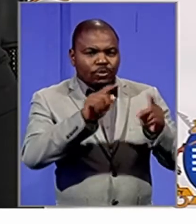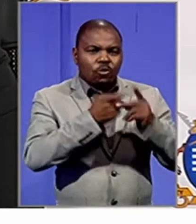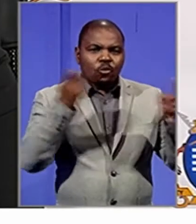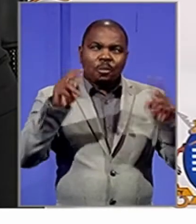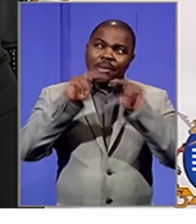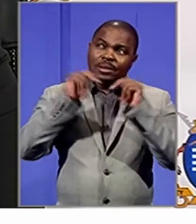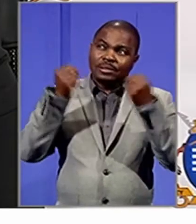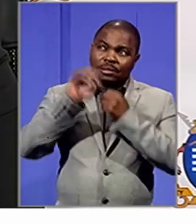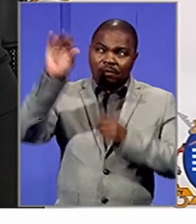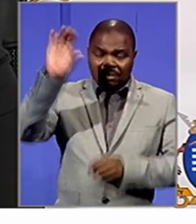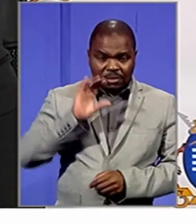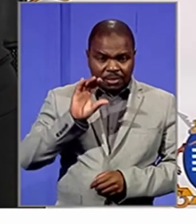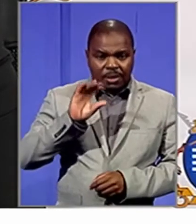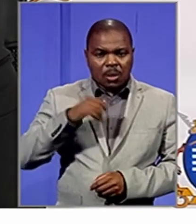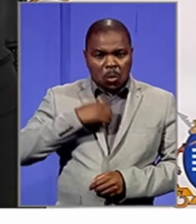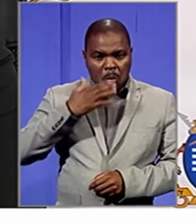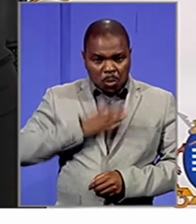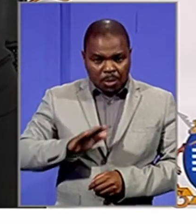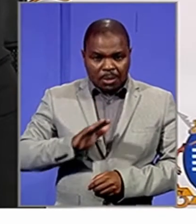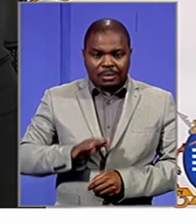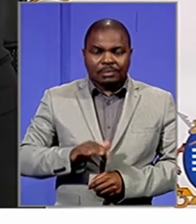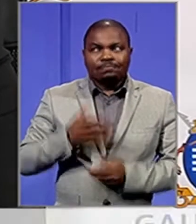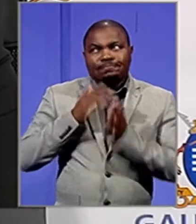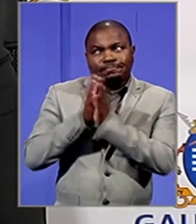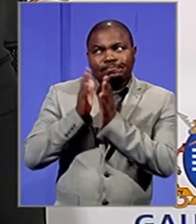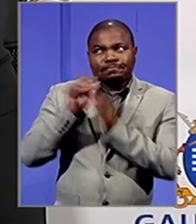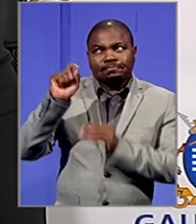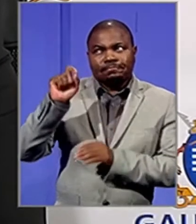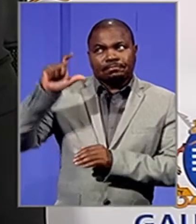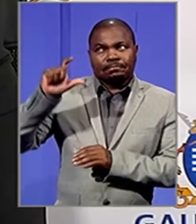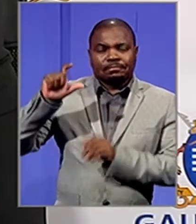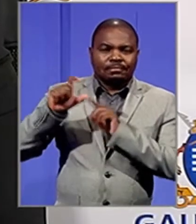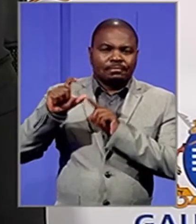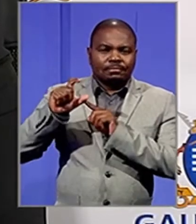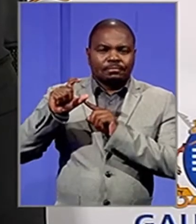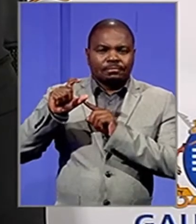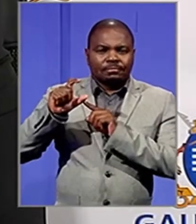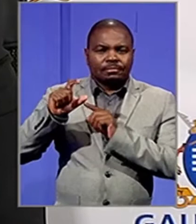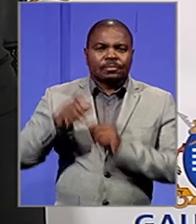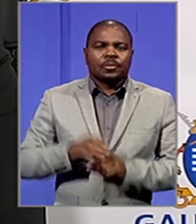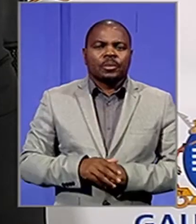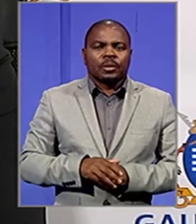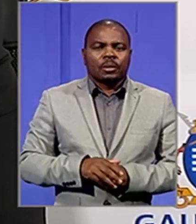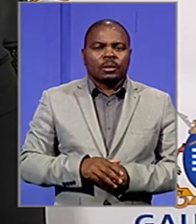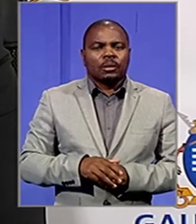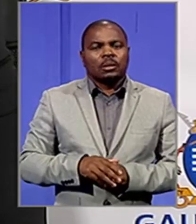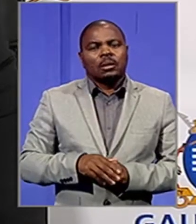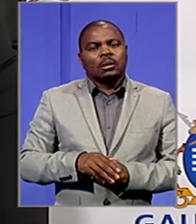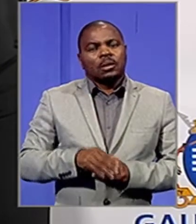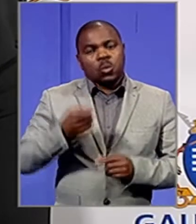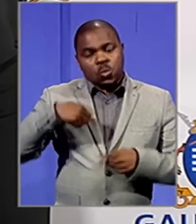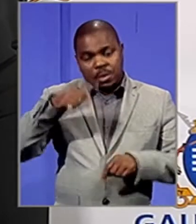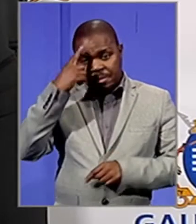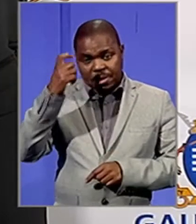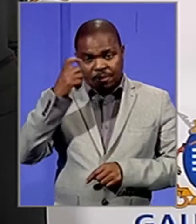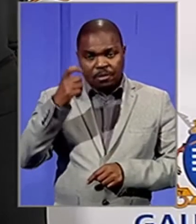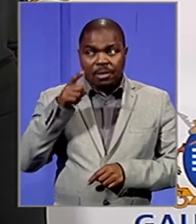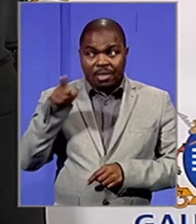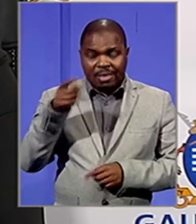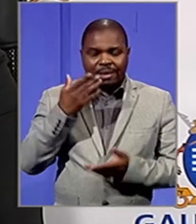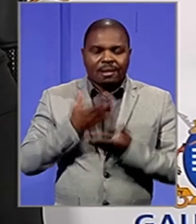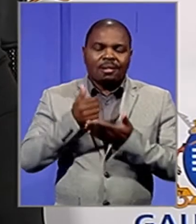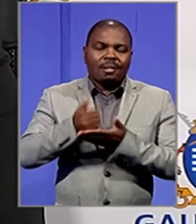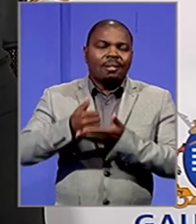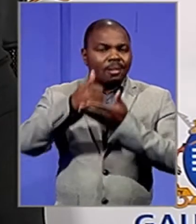national. We want to call for an increase in this particular grant. We believe that it will assist